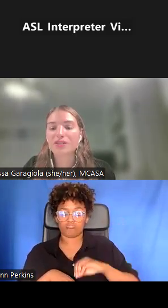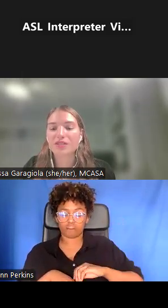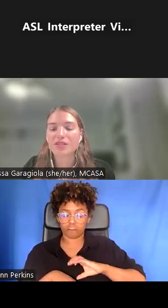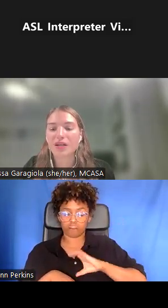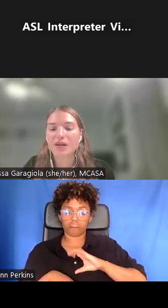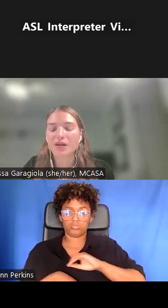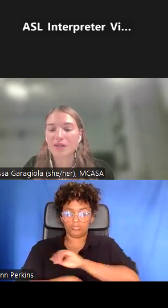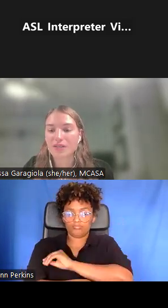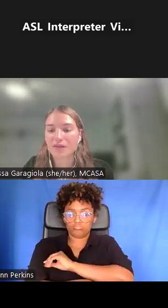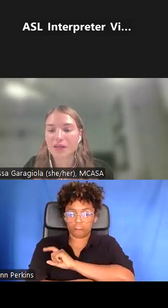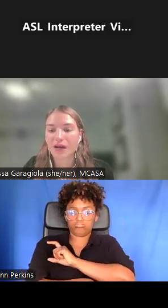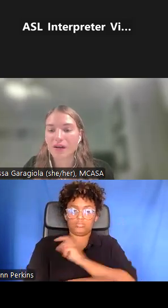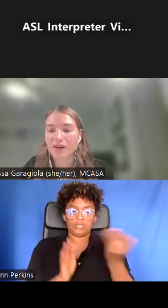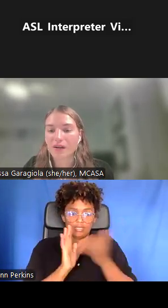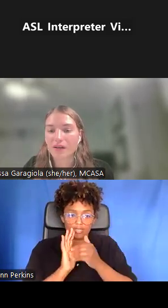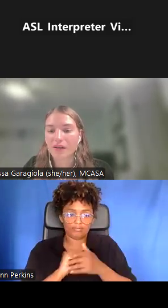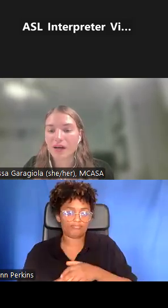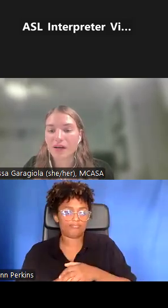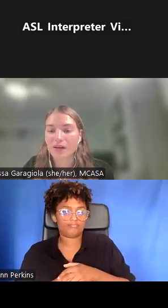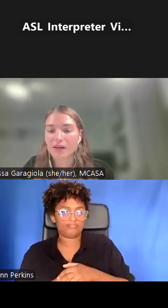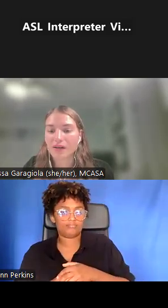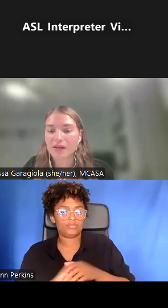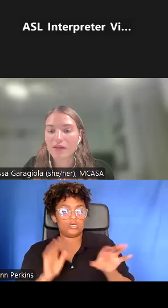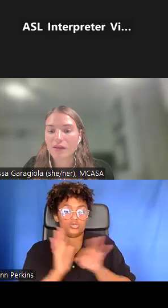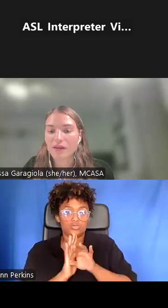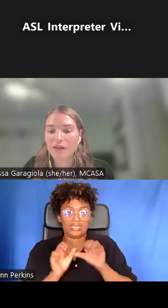choosing agencies that honor your self-care. Yeah,